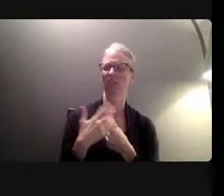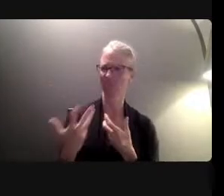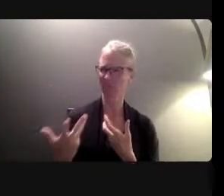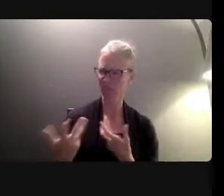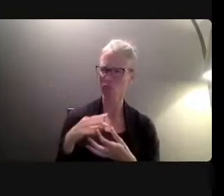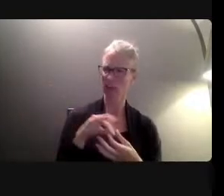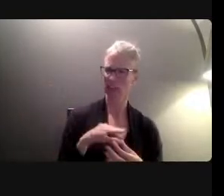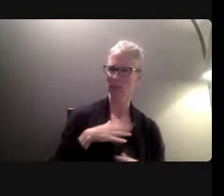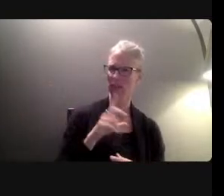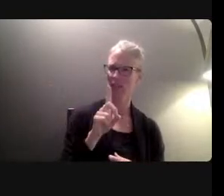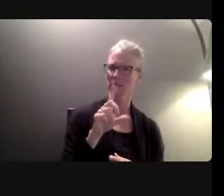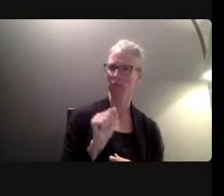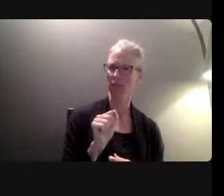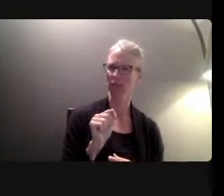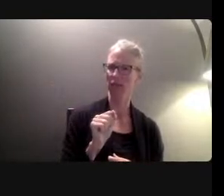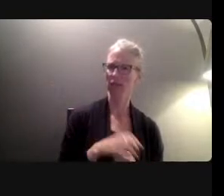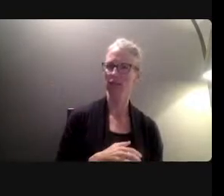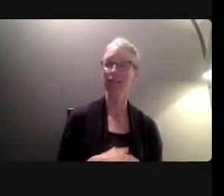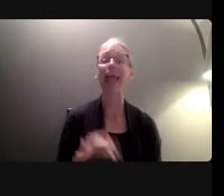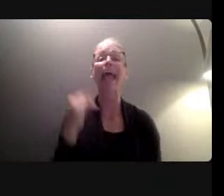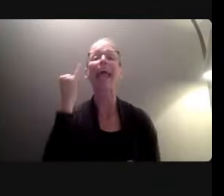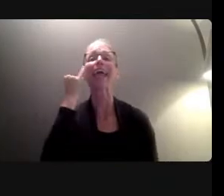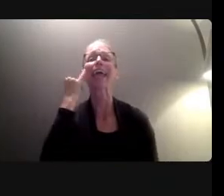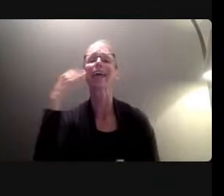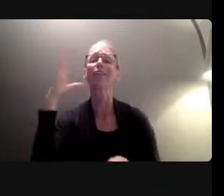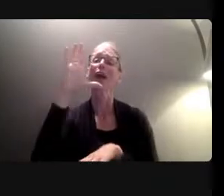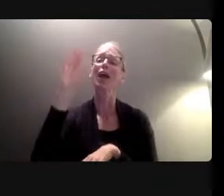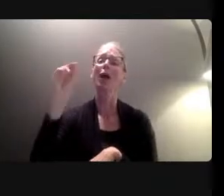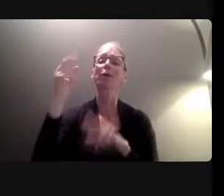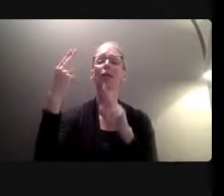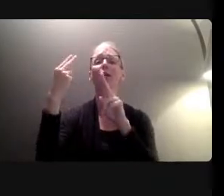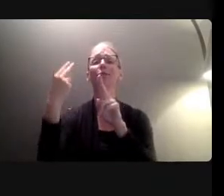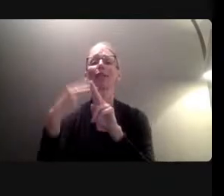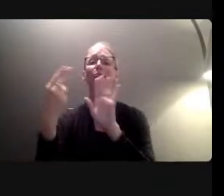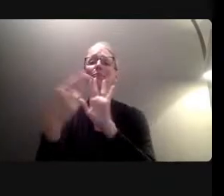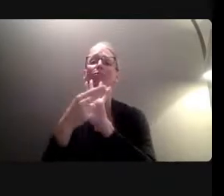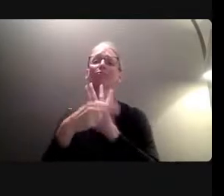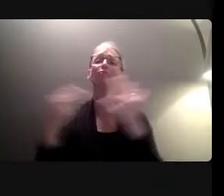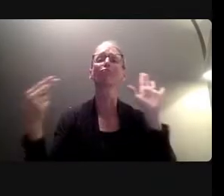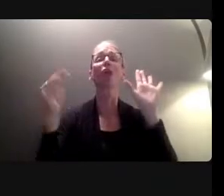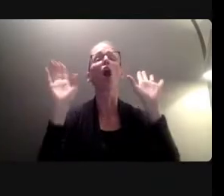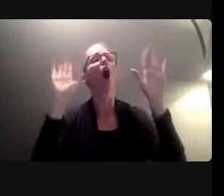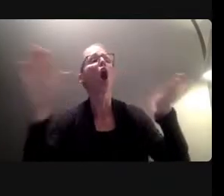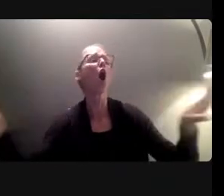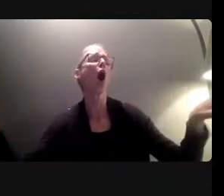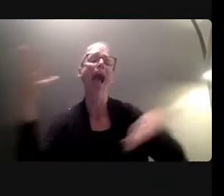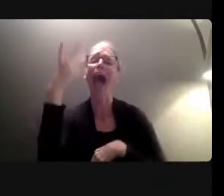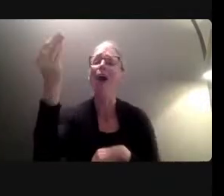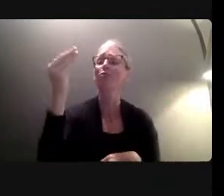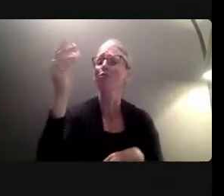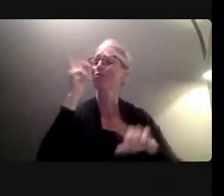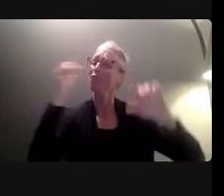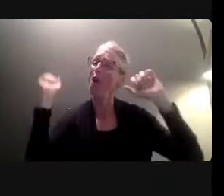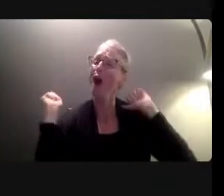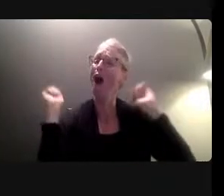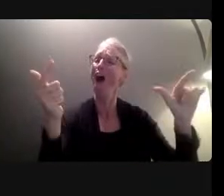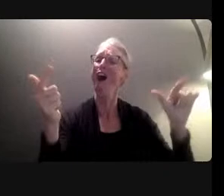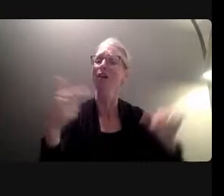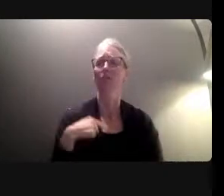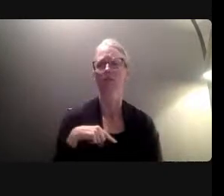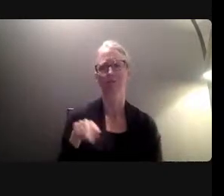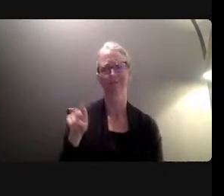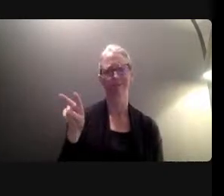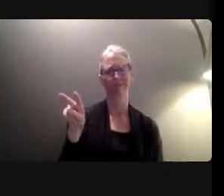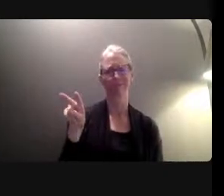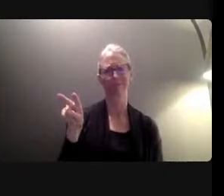brand talk about the outdoors is for everyone. And I'm like, there are disabilities that we cannot see, so